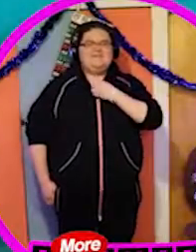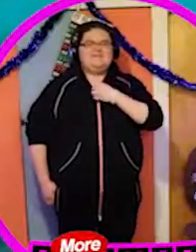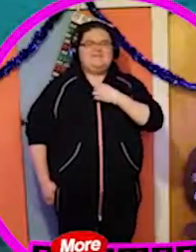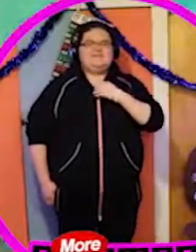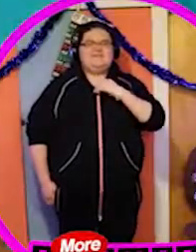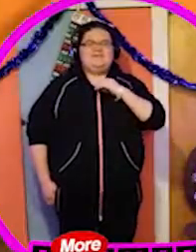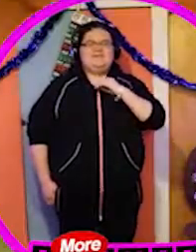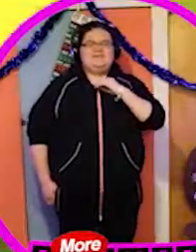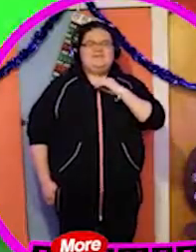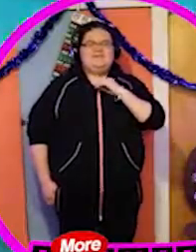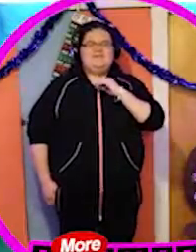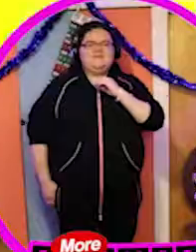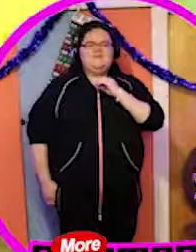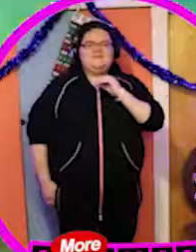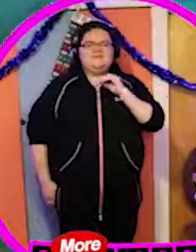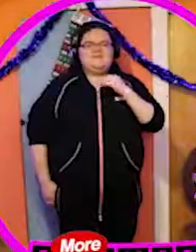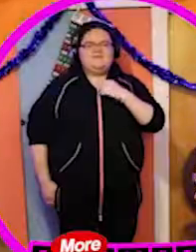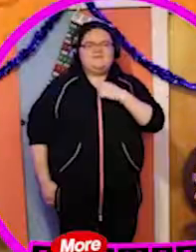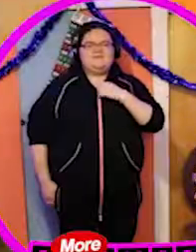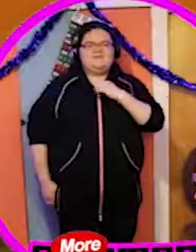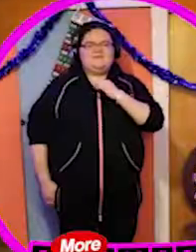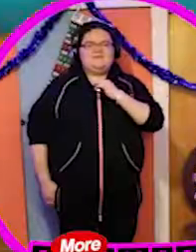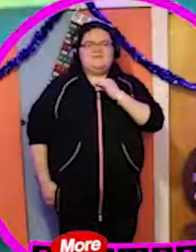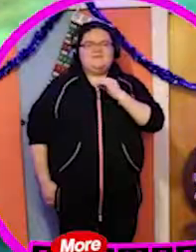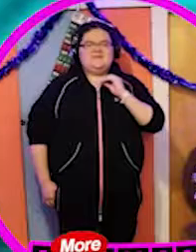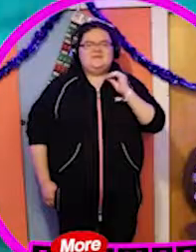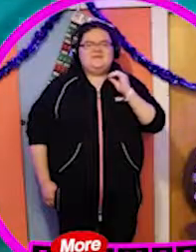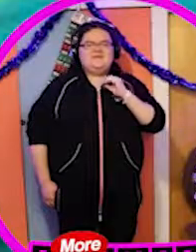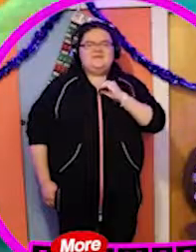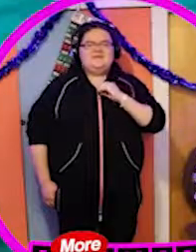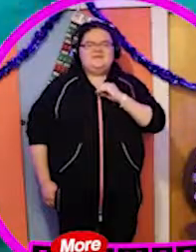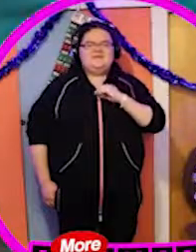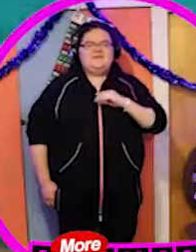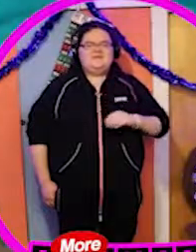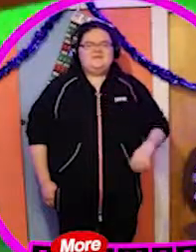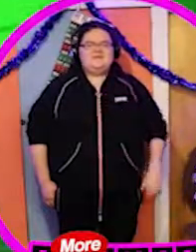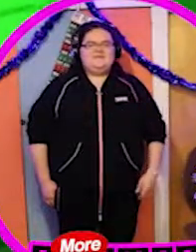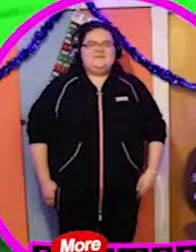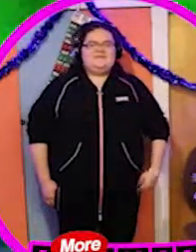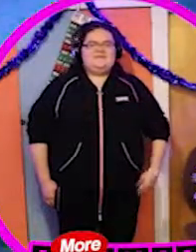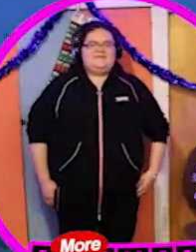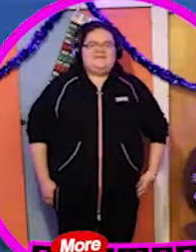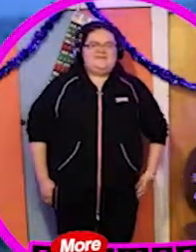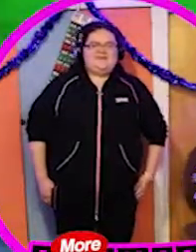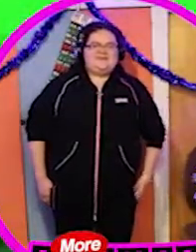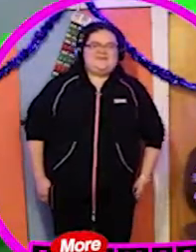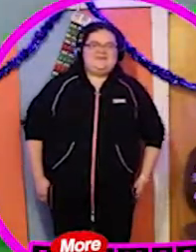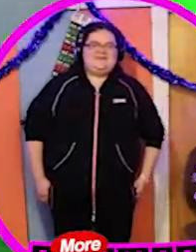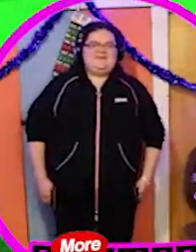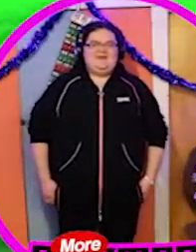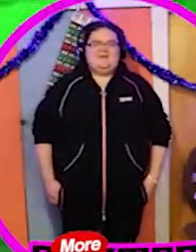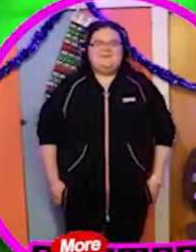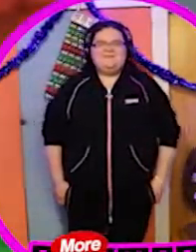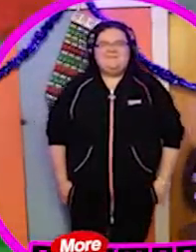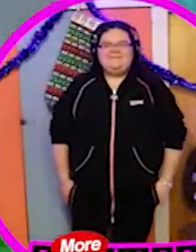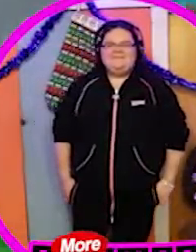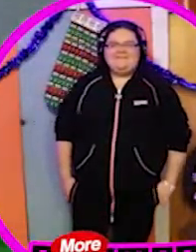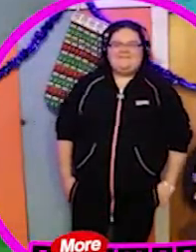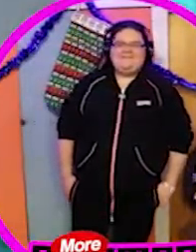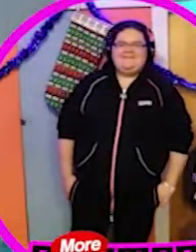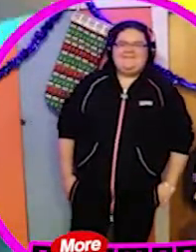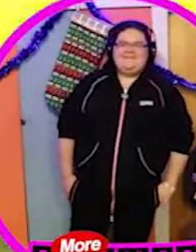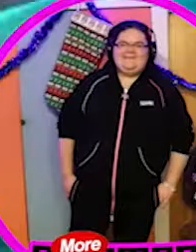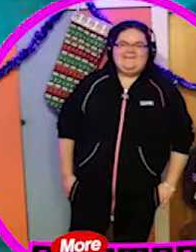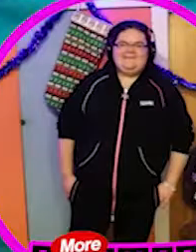shit. Oh, no. Oh my god! Deflect! No! Oh my god! Let's go hit out. Oh my god! Deflect is in. No, oh no! Good. I'm like,